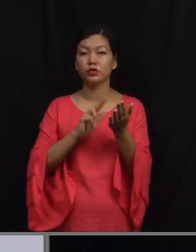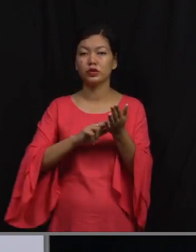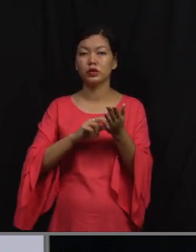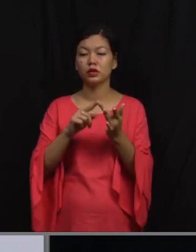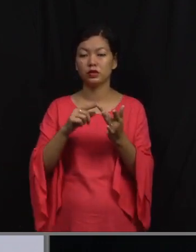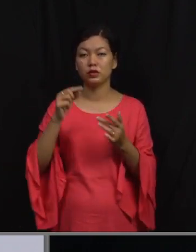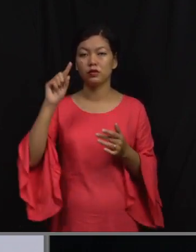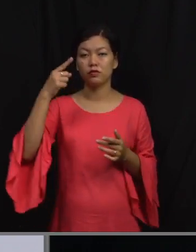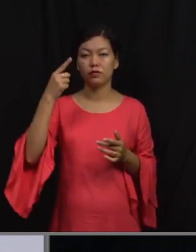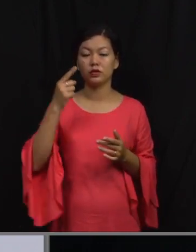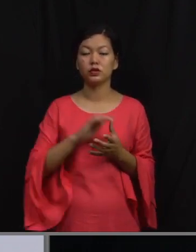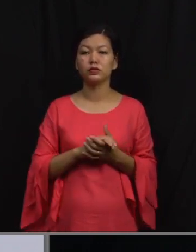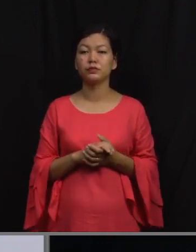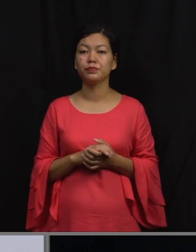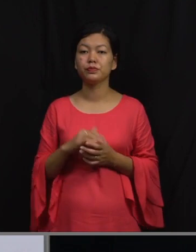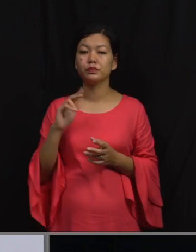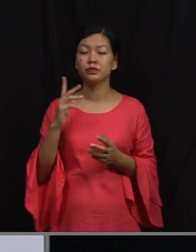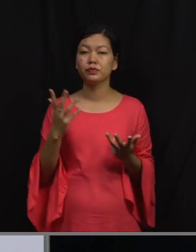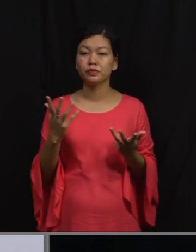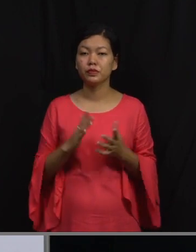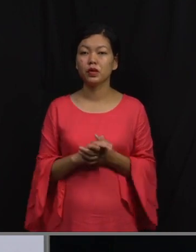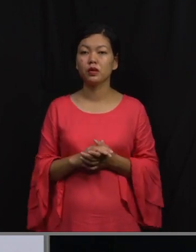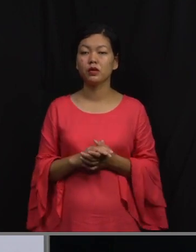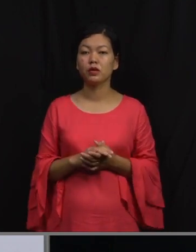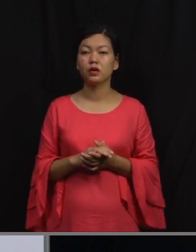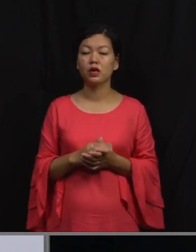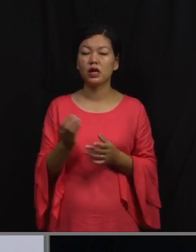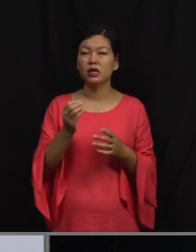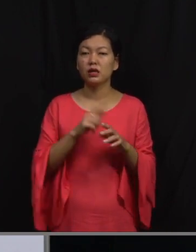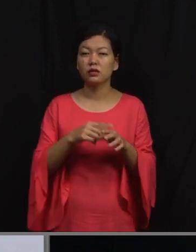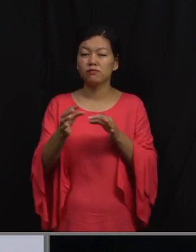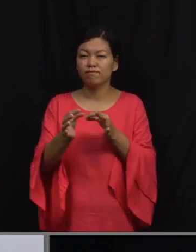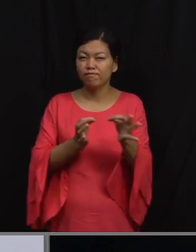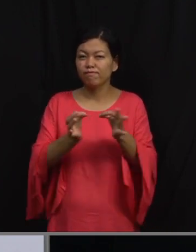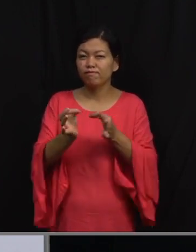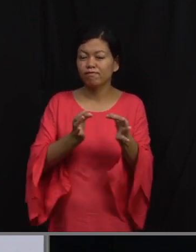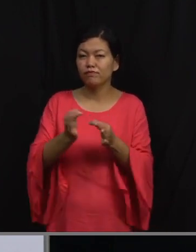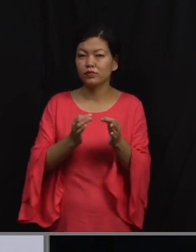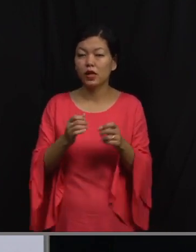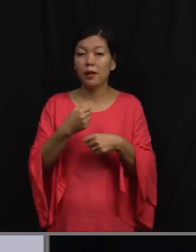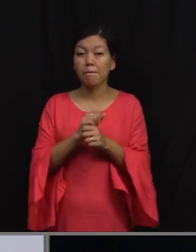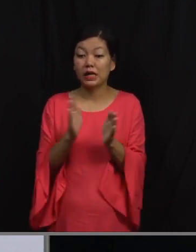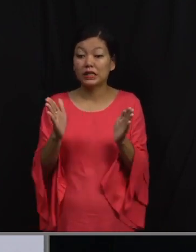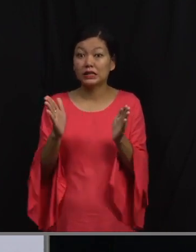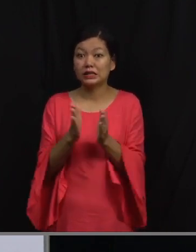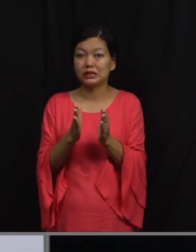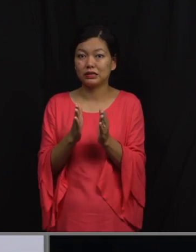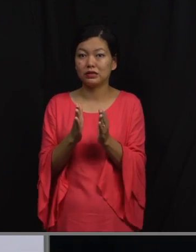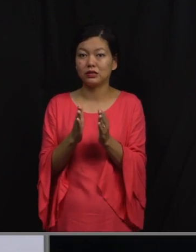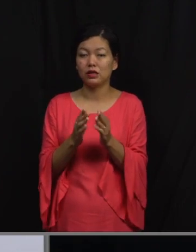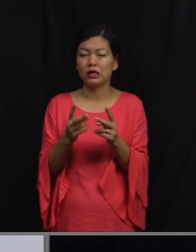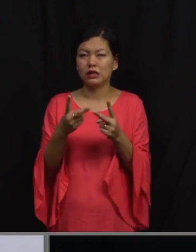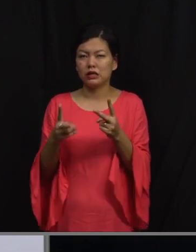try to explain, okay, so many things with a few things. Okay, it means like we try to explain the so many